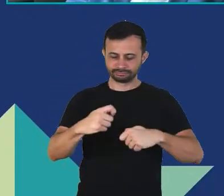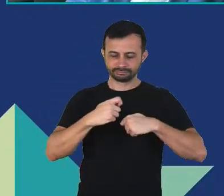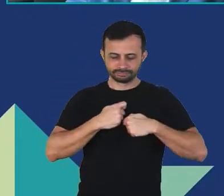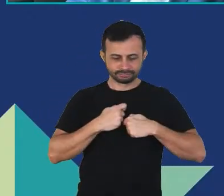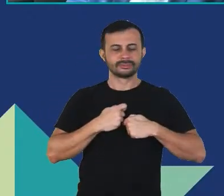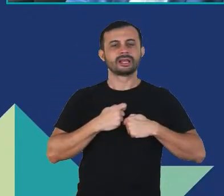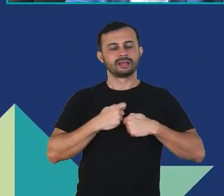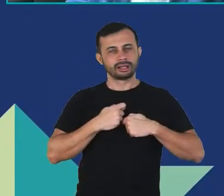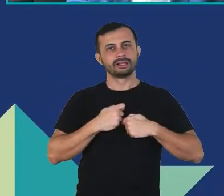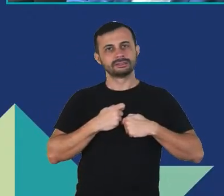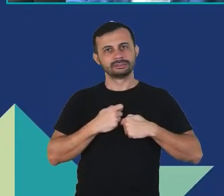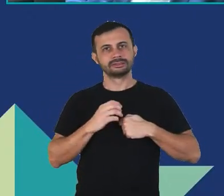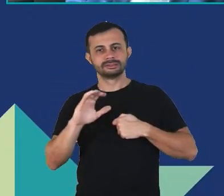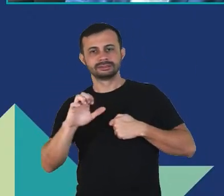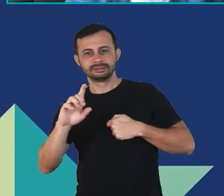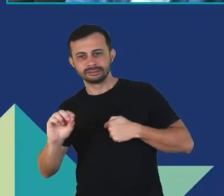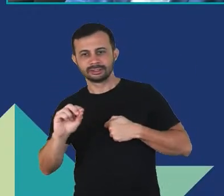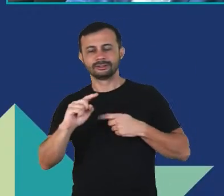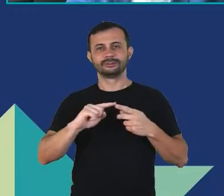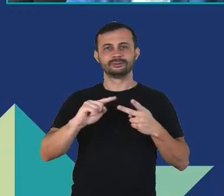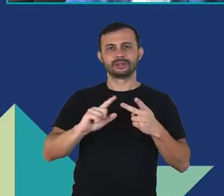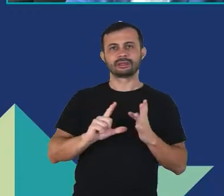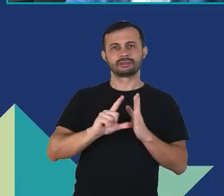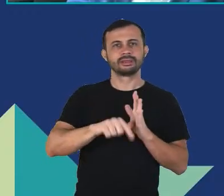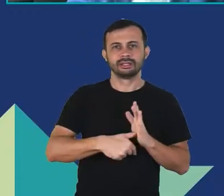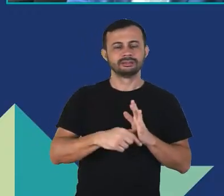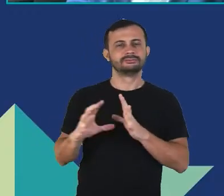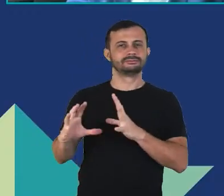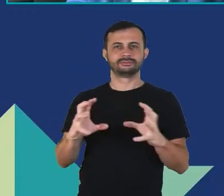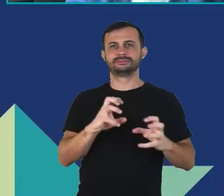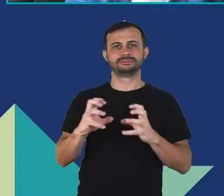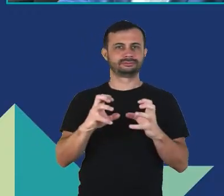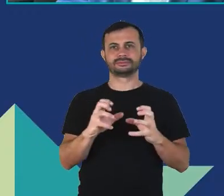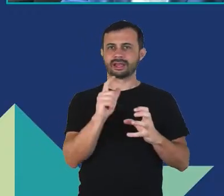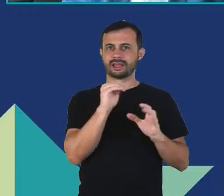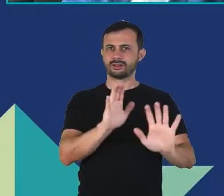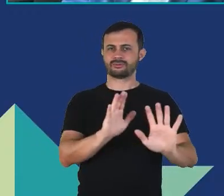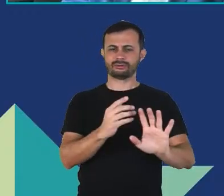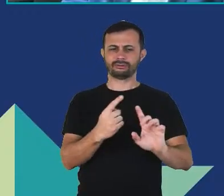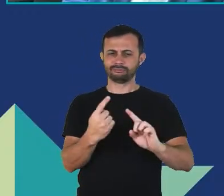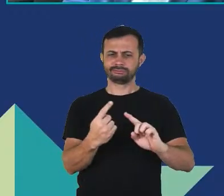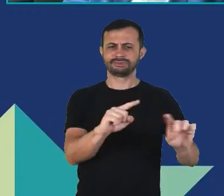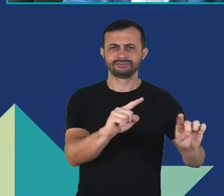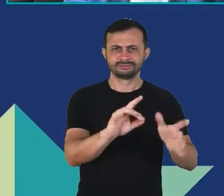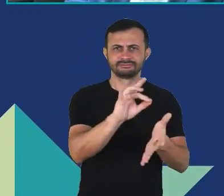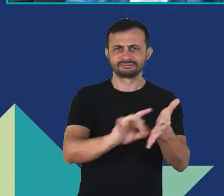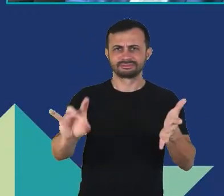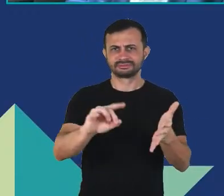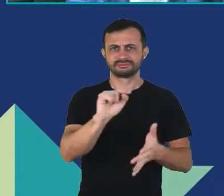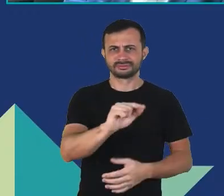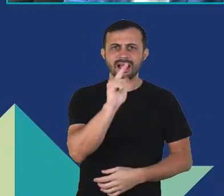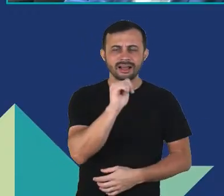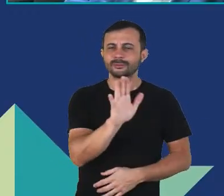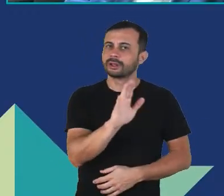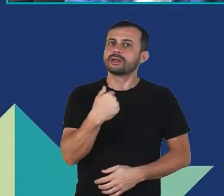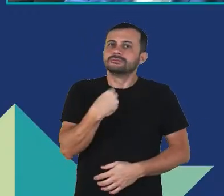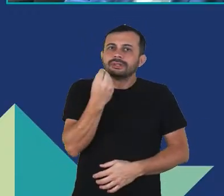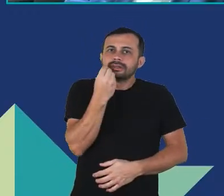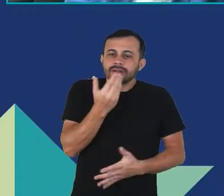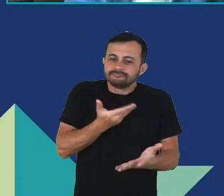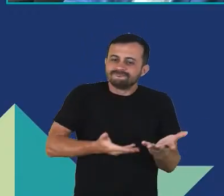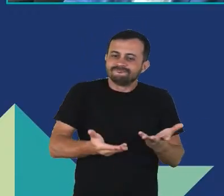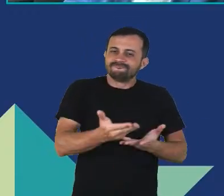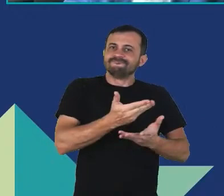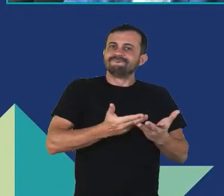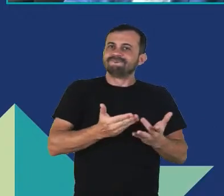it and work with it. Water is and will be omnipresent in and around our